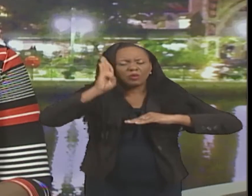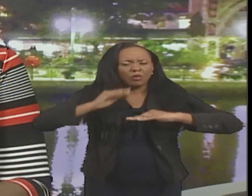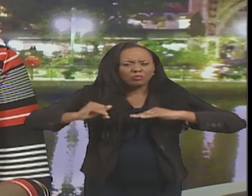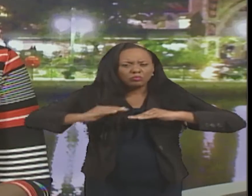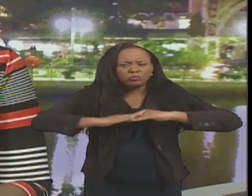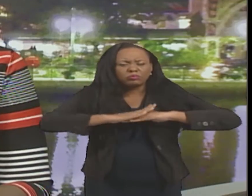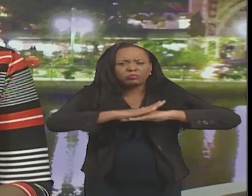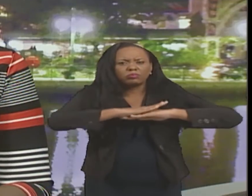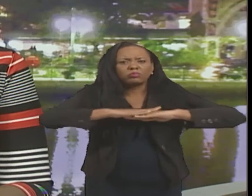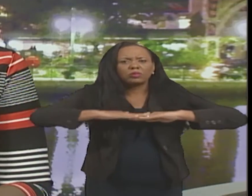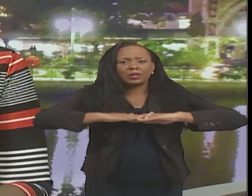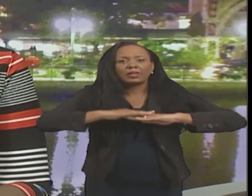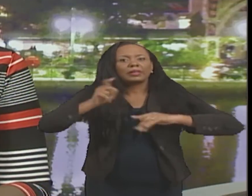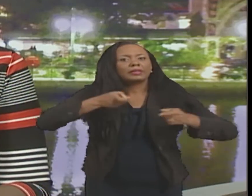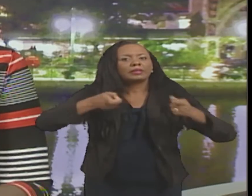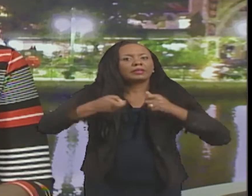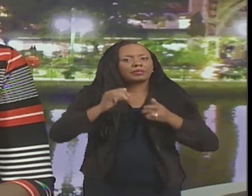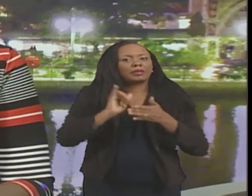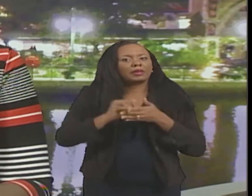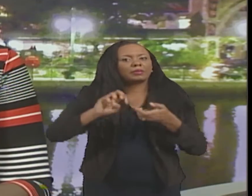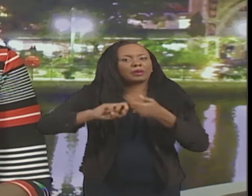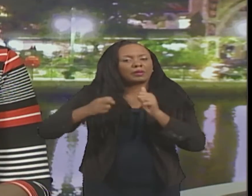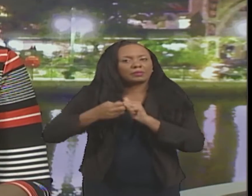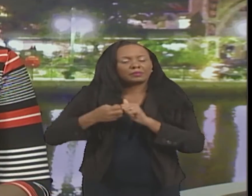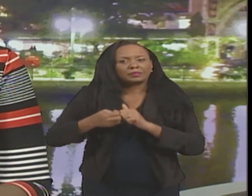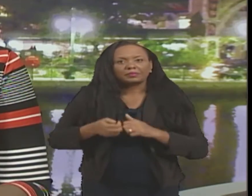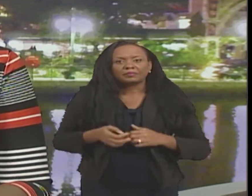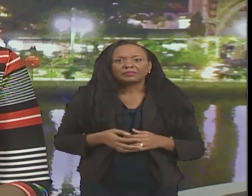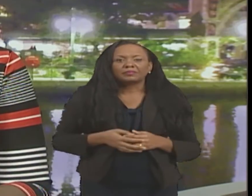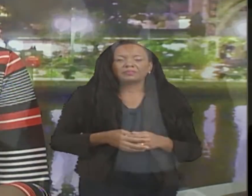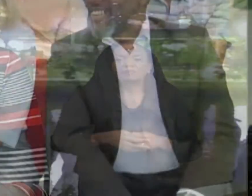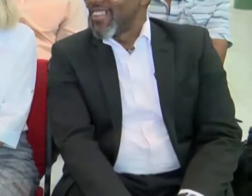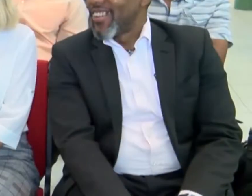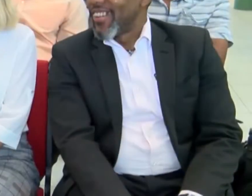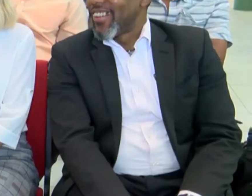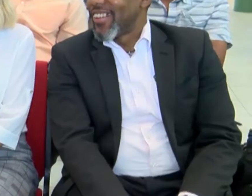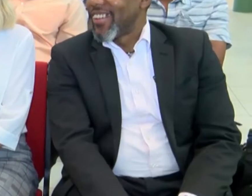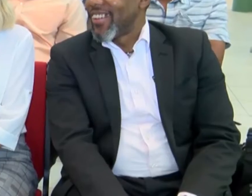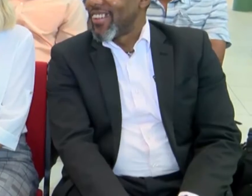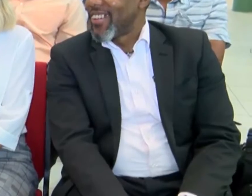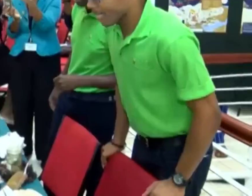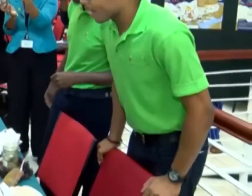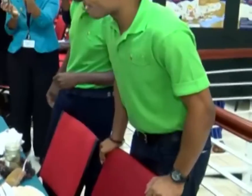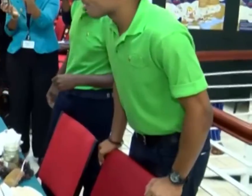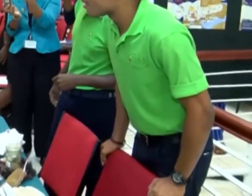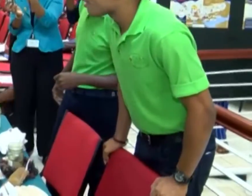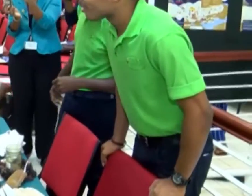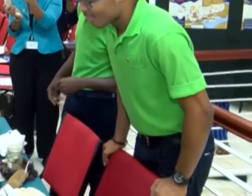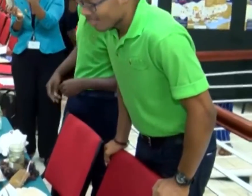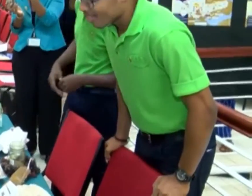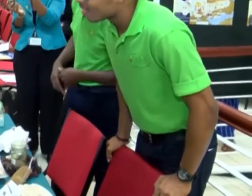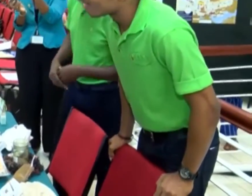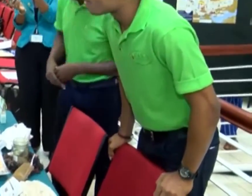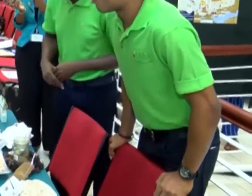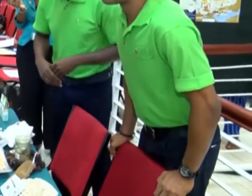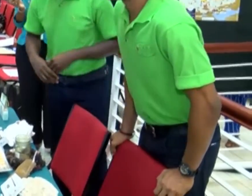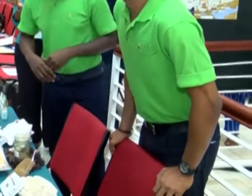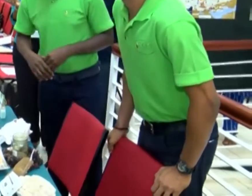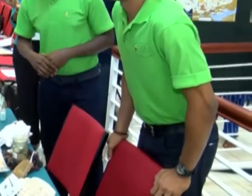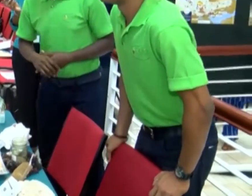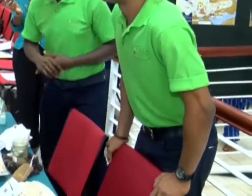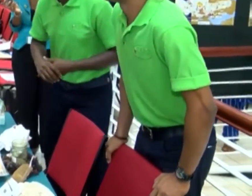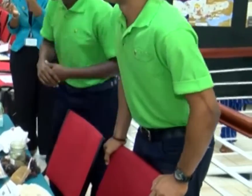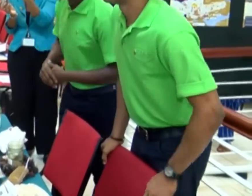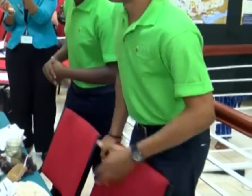different approach is needed to tackle the issue. Mr. Humphrey told the second regional sargassum symposium the seaweed, which is deemed a